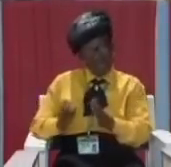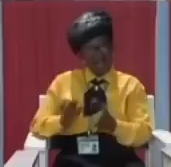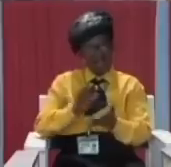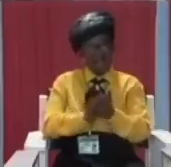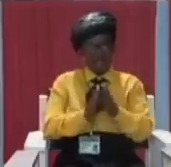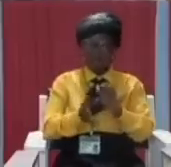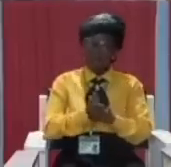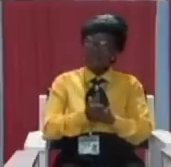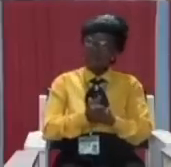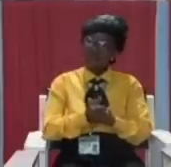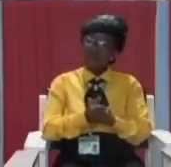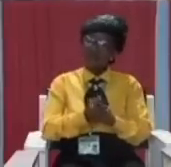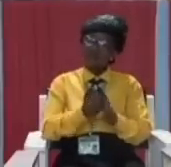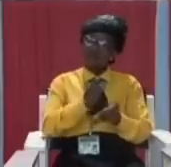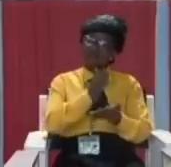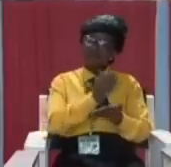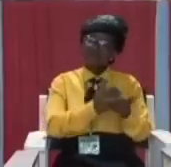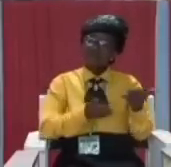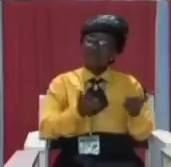something